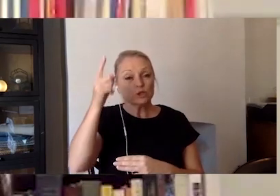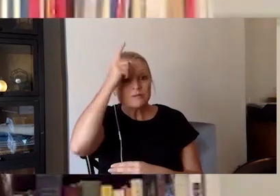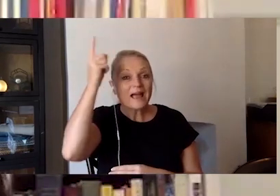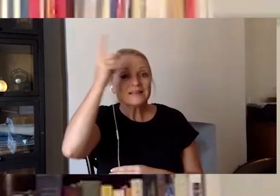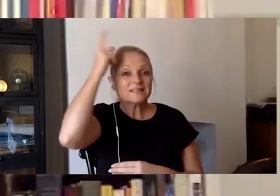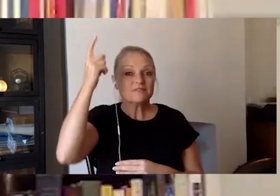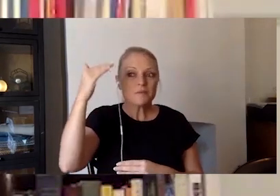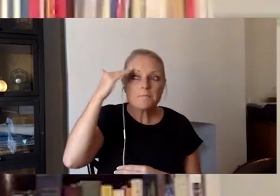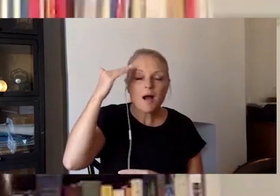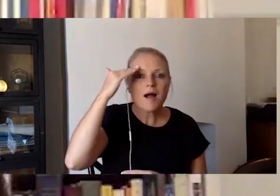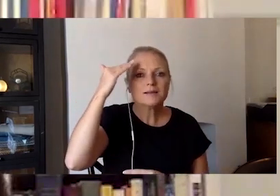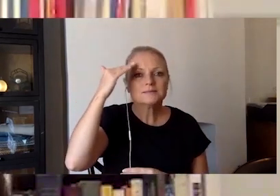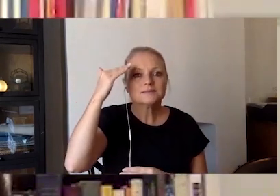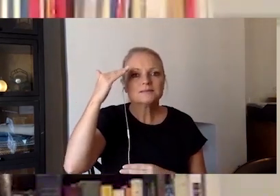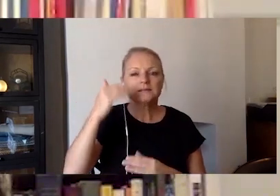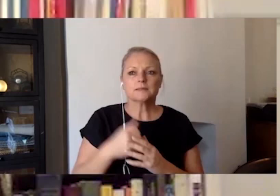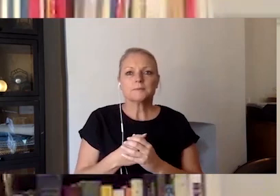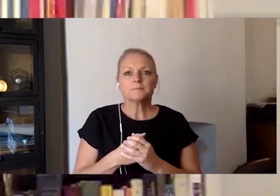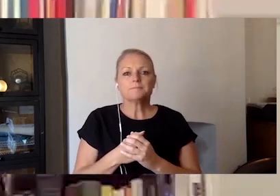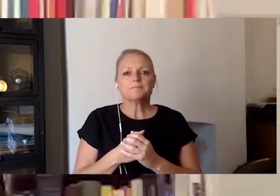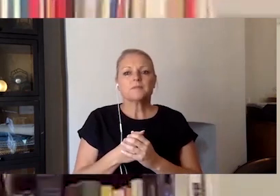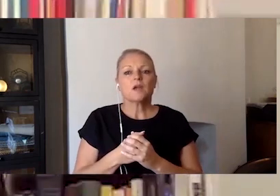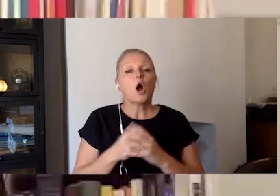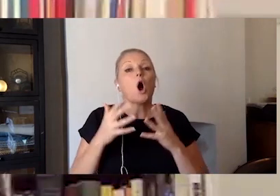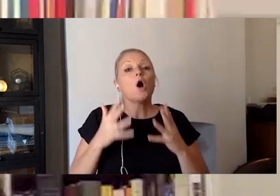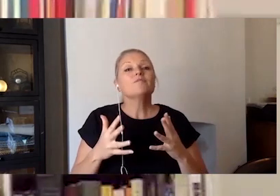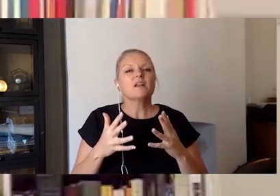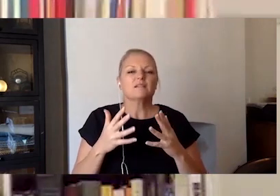or concerns about the past, they're parked for a moment.